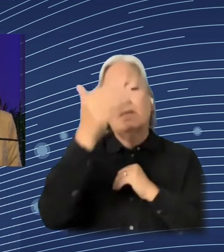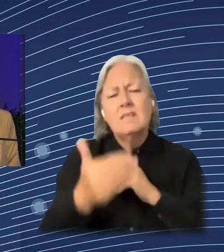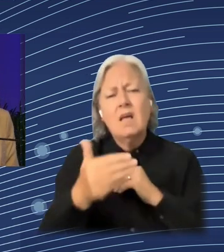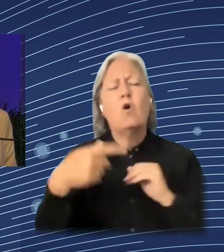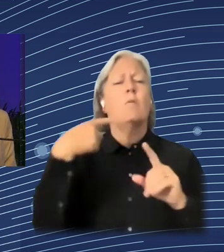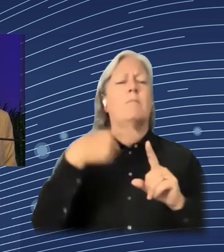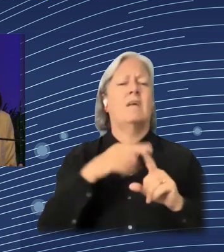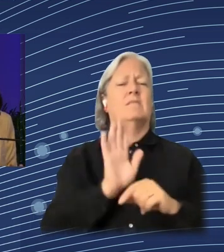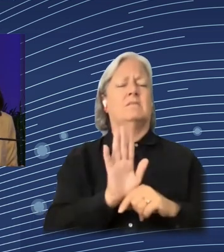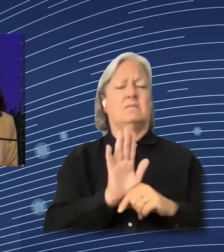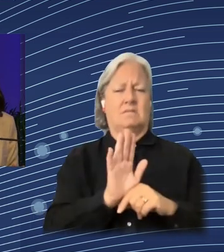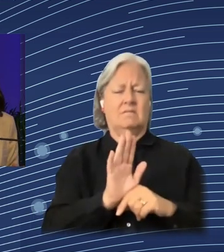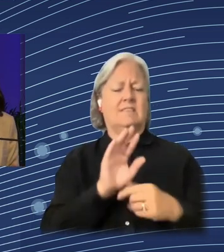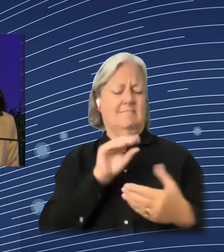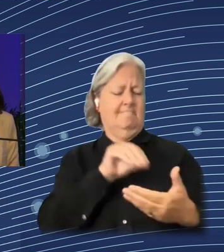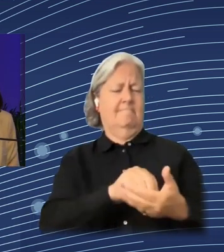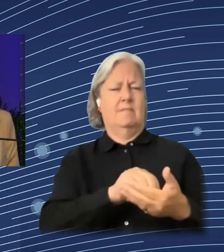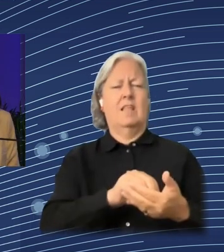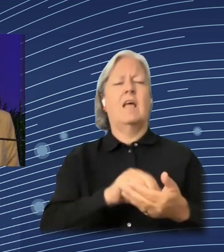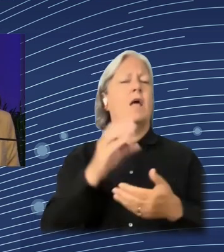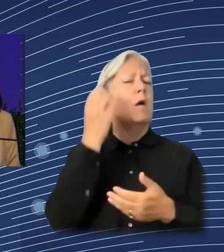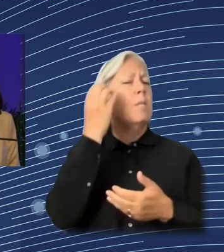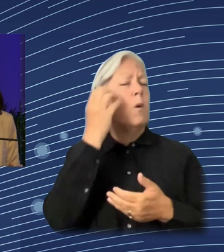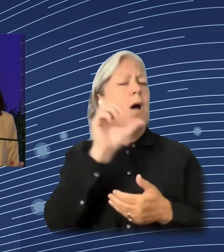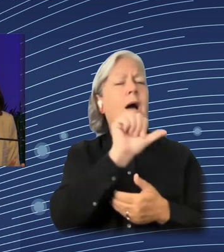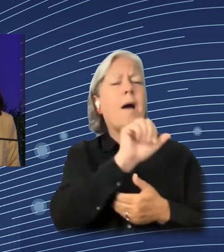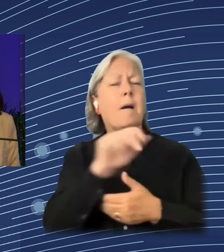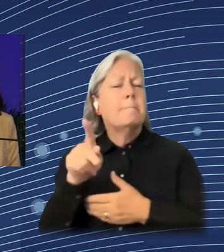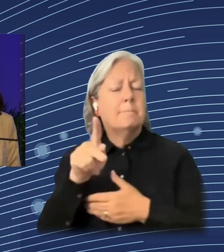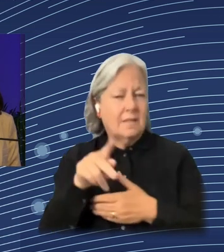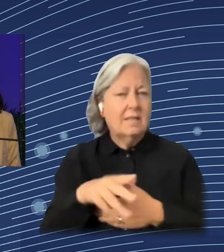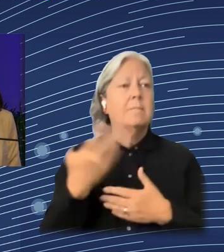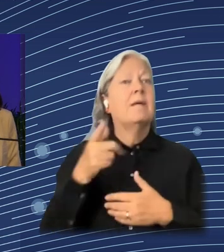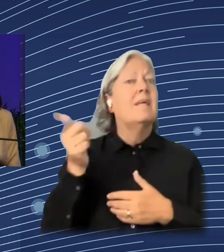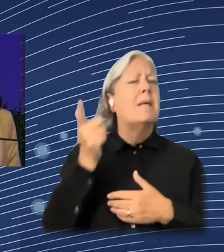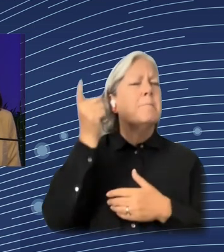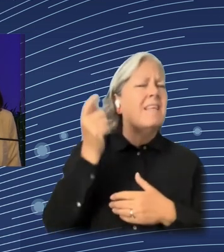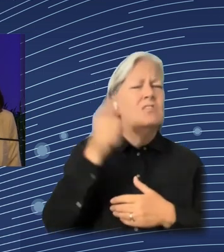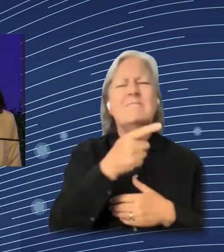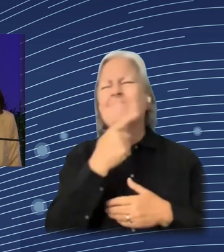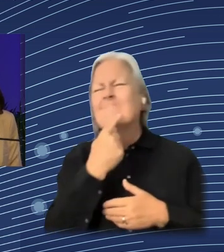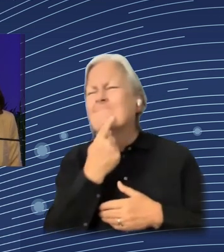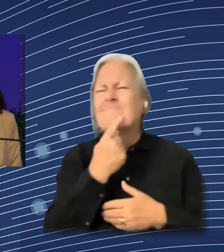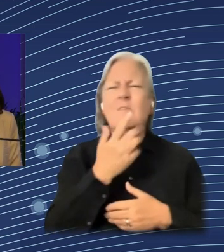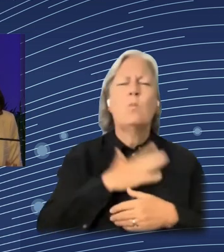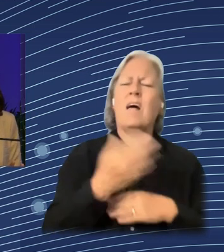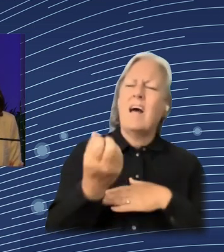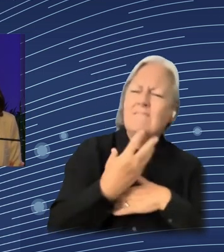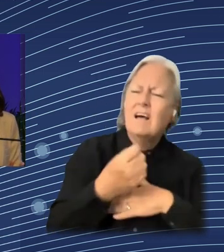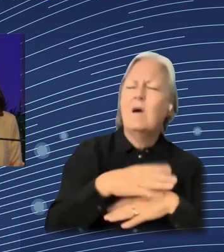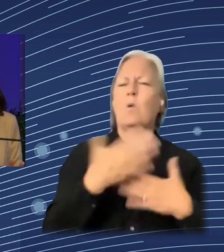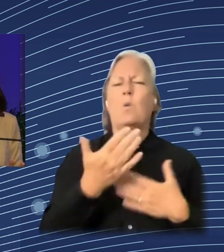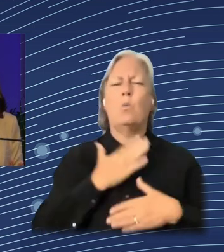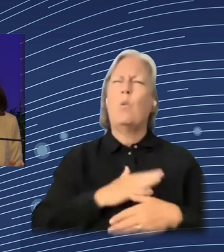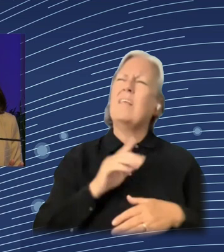app, where pensioners can get advice and help about their questions. And they also